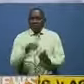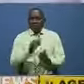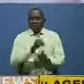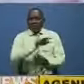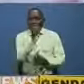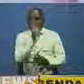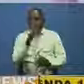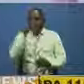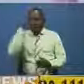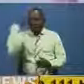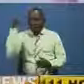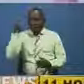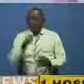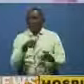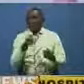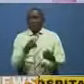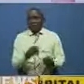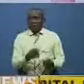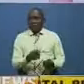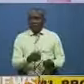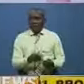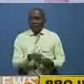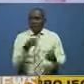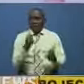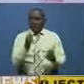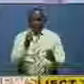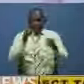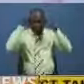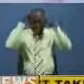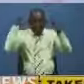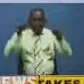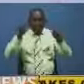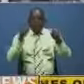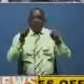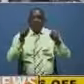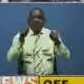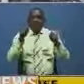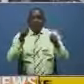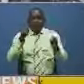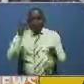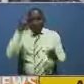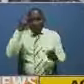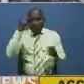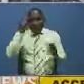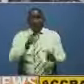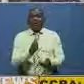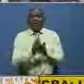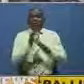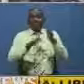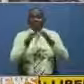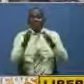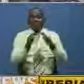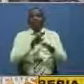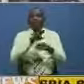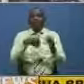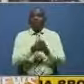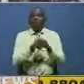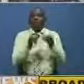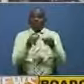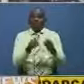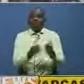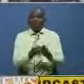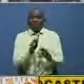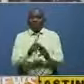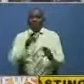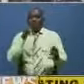mfiri da sa bota kase ya odi esi wani so yi so tumi ya e be da ho afibọ na